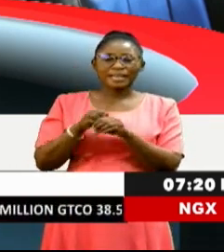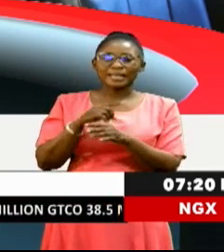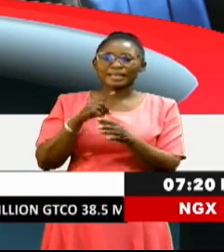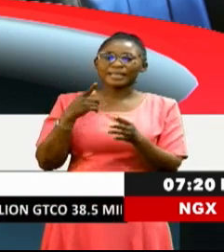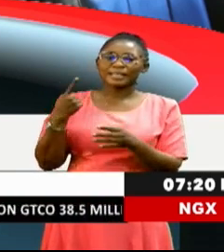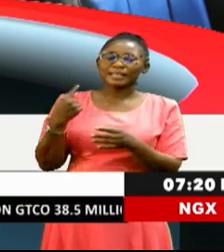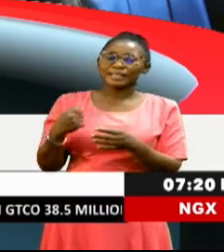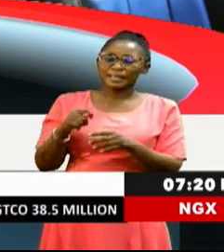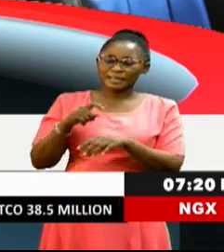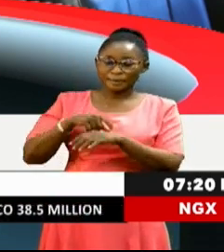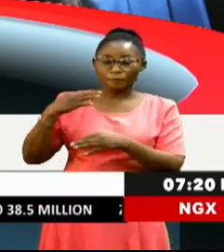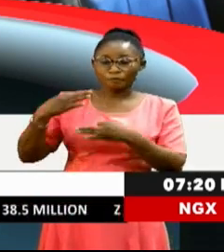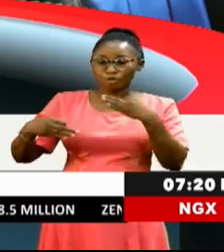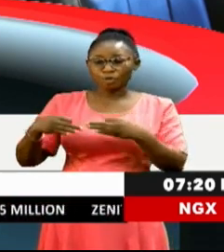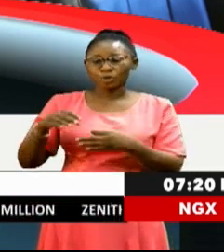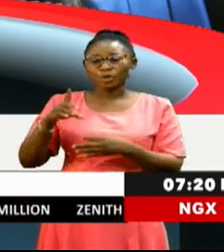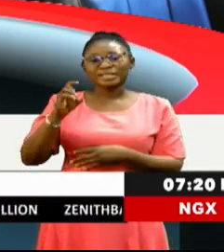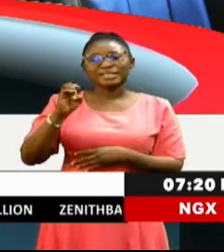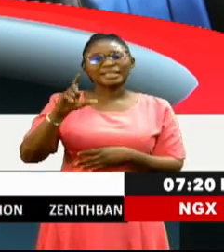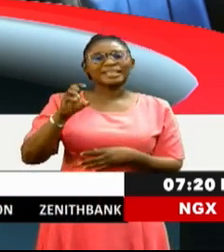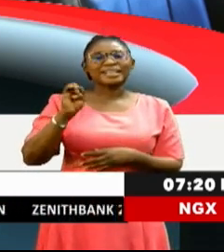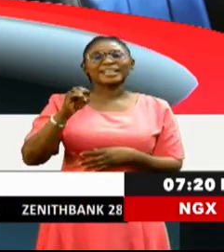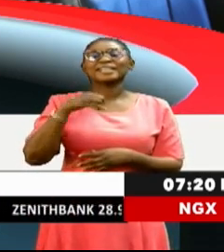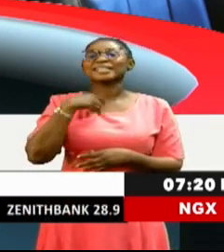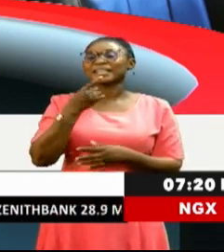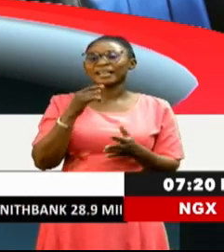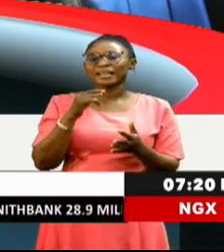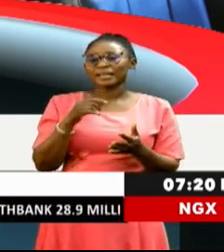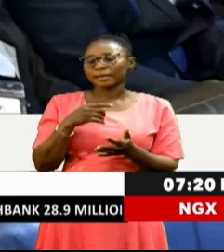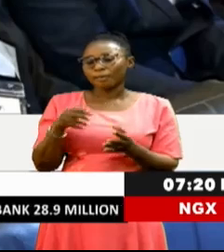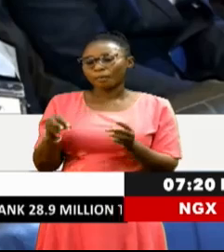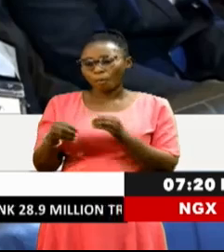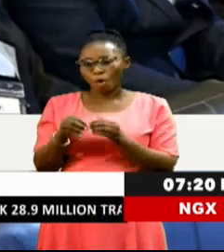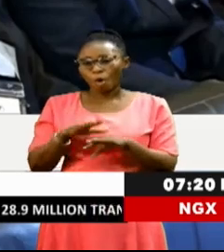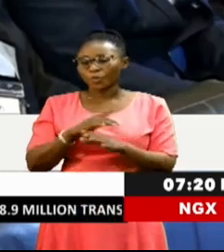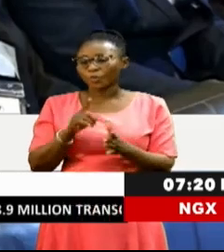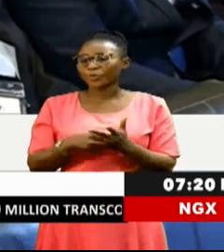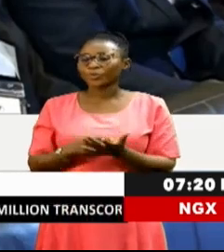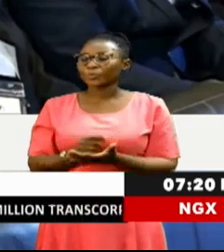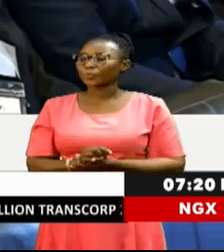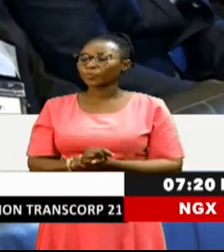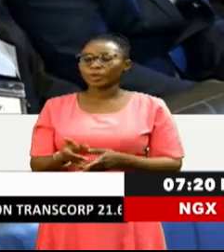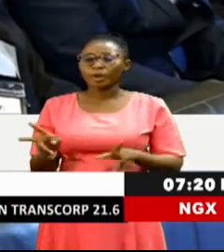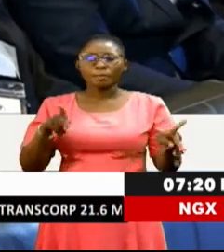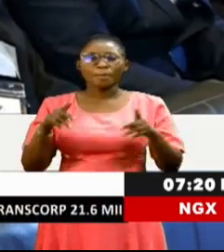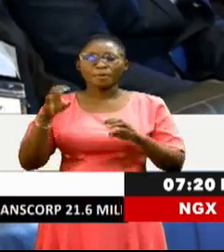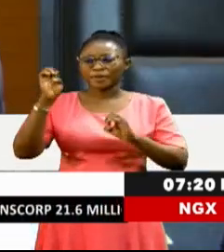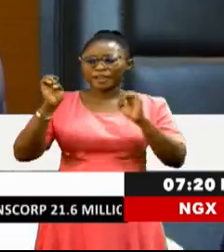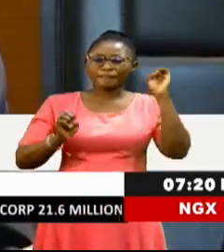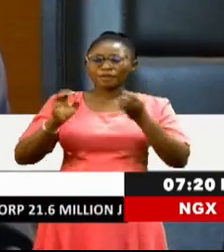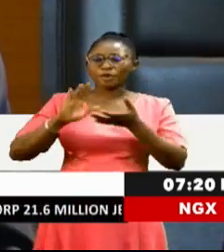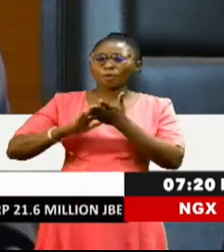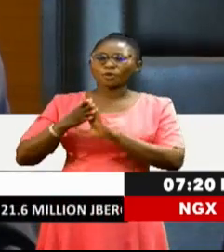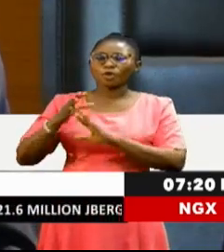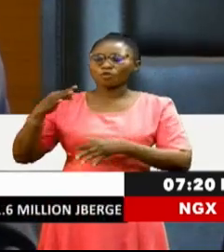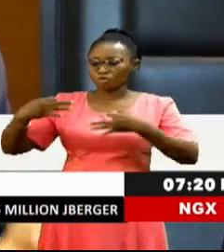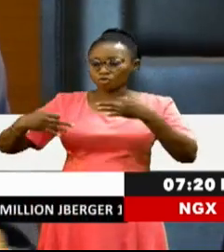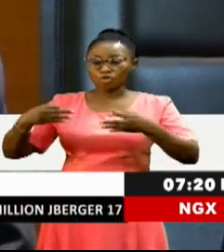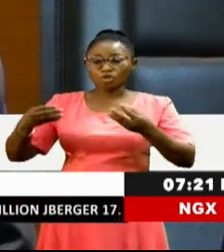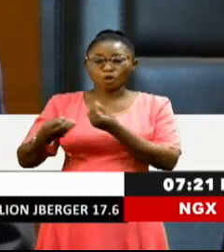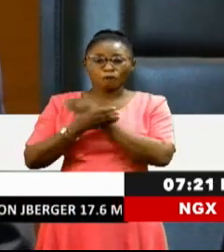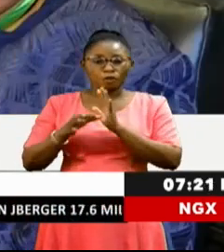of justice. Dele Atumbi of our Judiciary Desk tells us more. The Performance Evaluation Committee of Judicial Officers